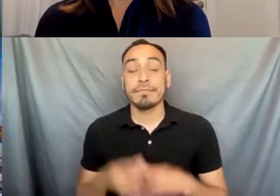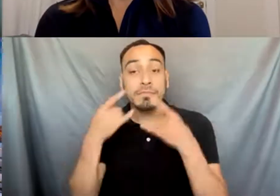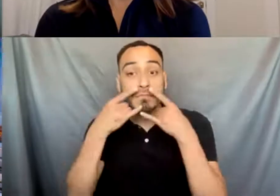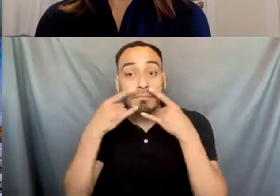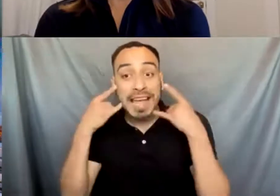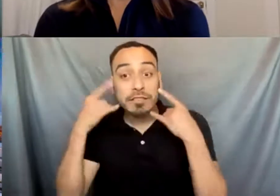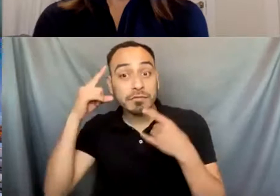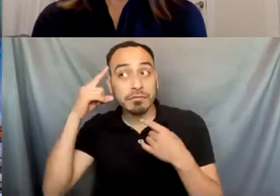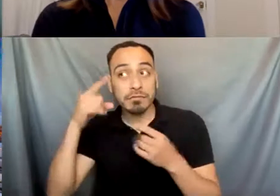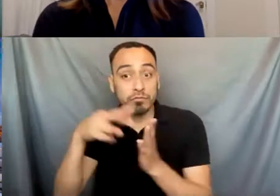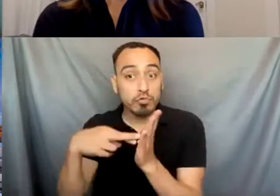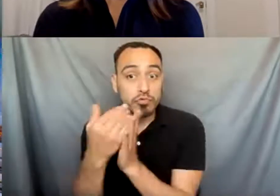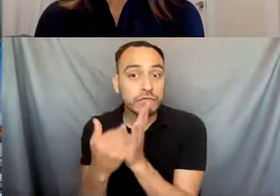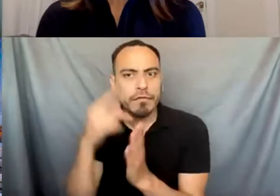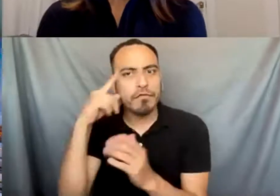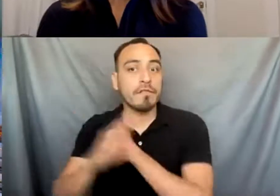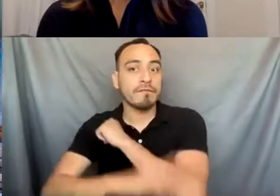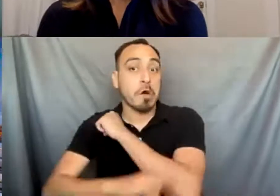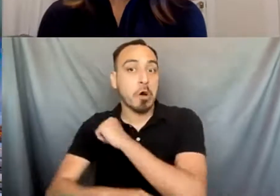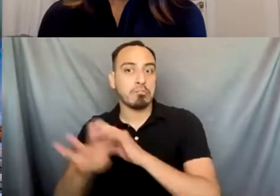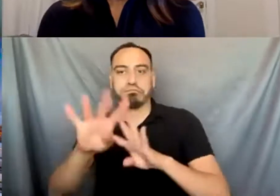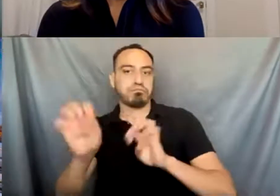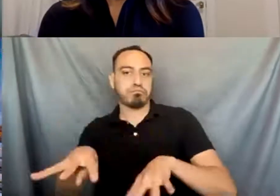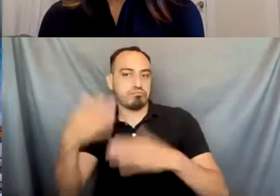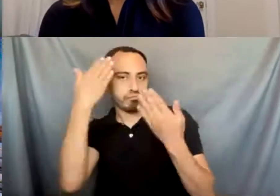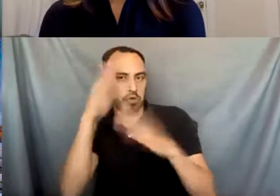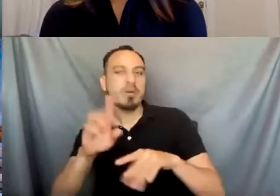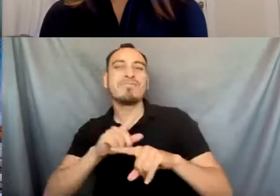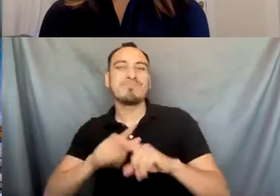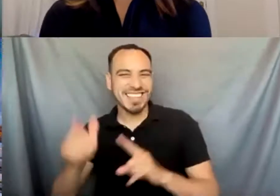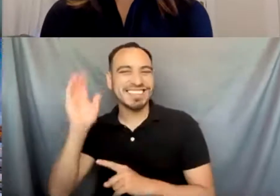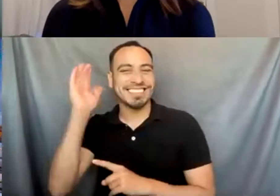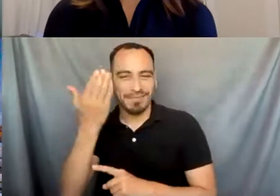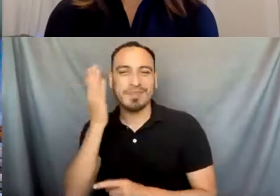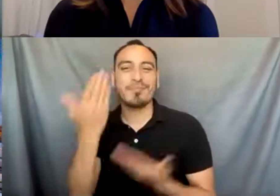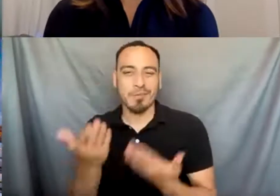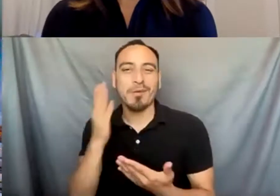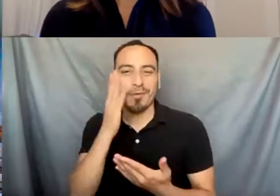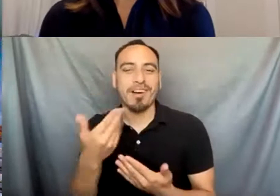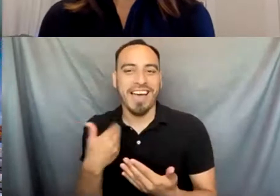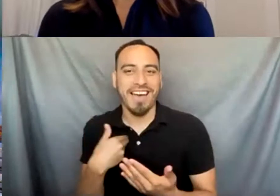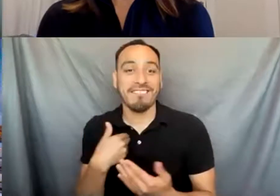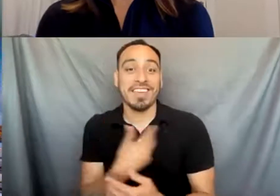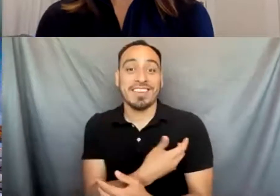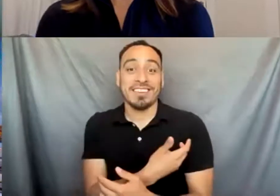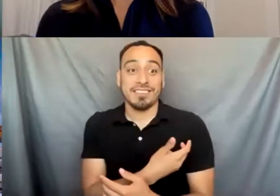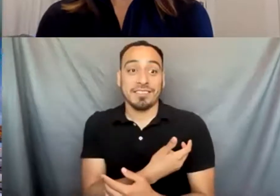fall. But again, very unlikely that we will see vaccination in that 12 or under 12 population.